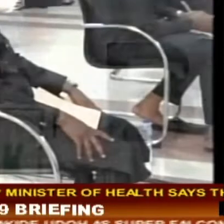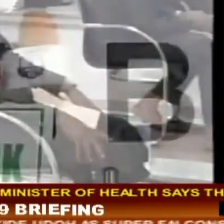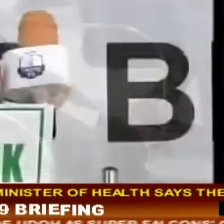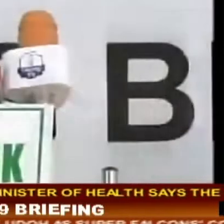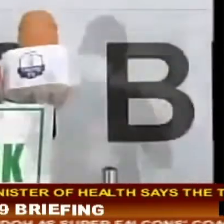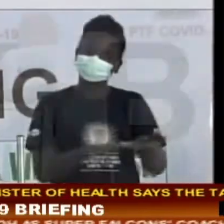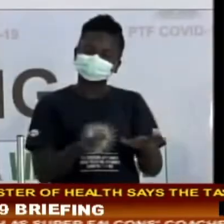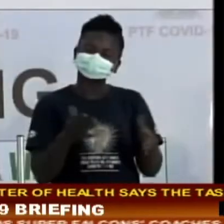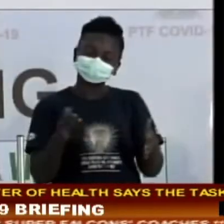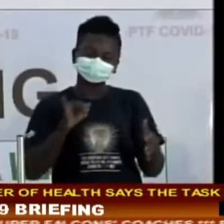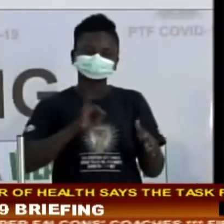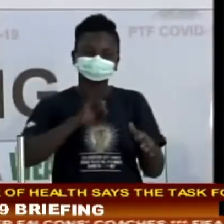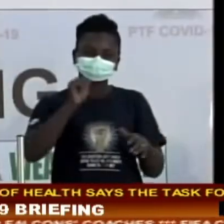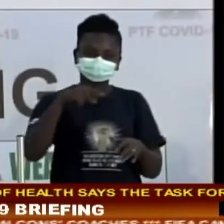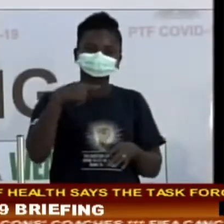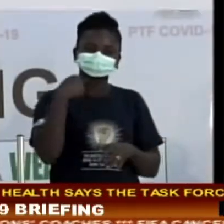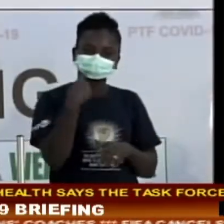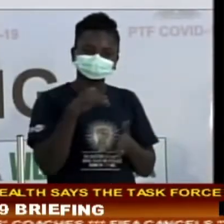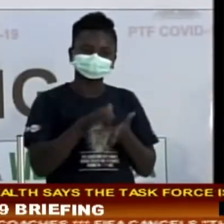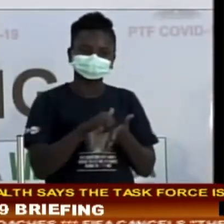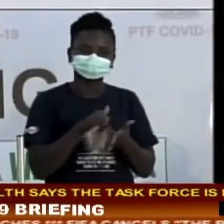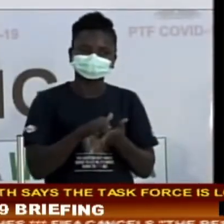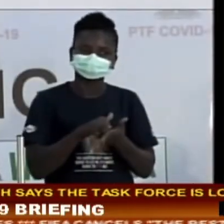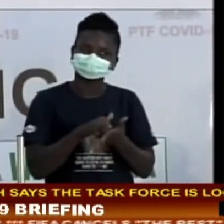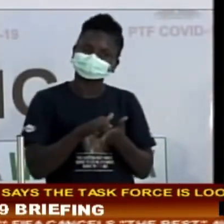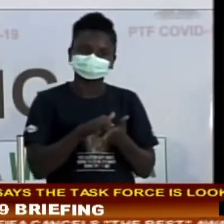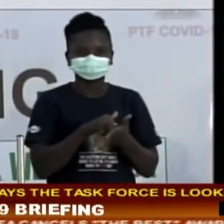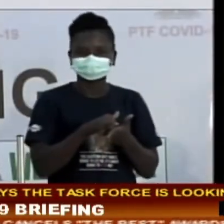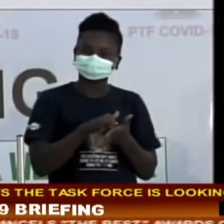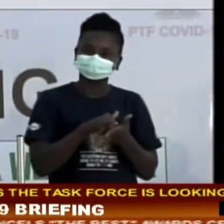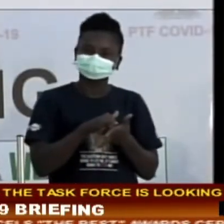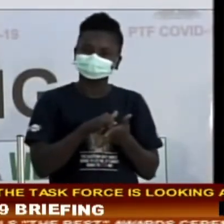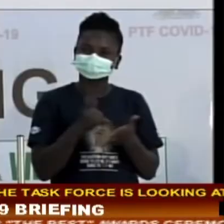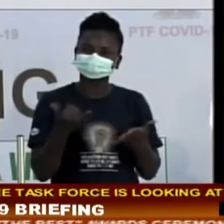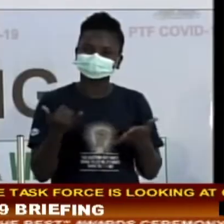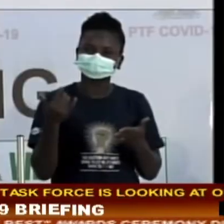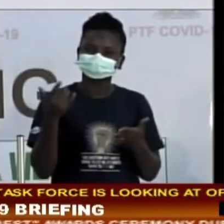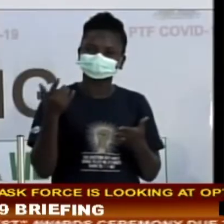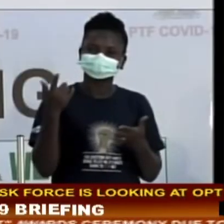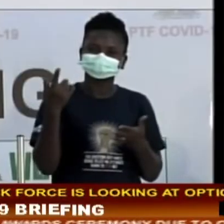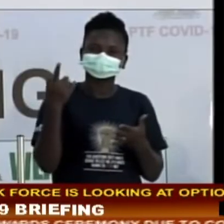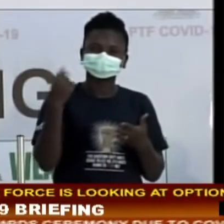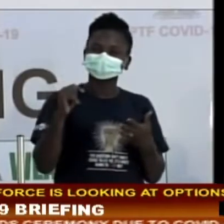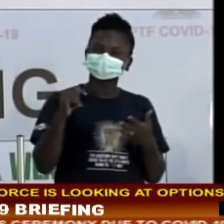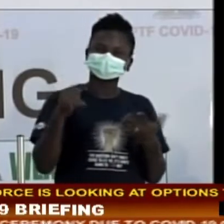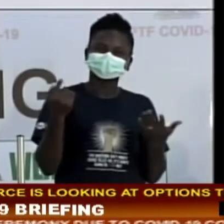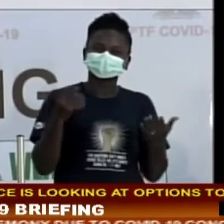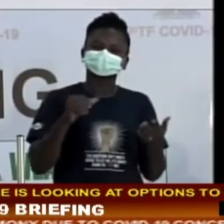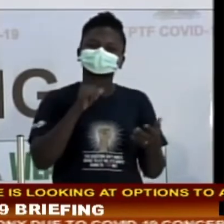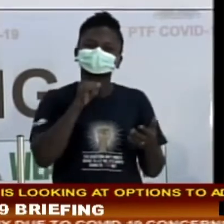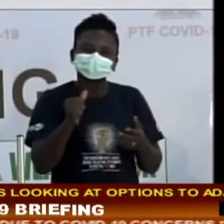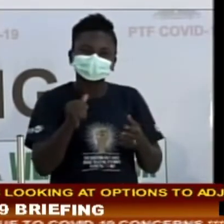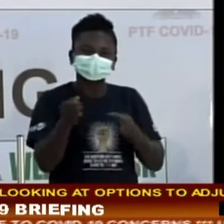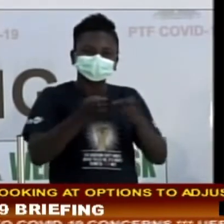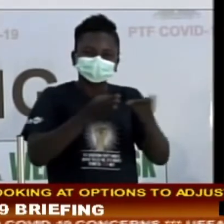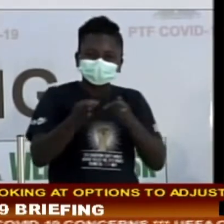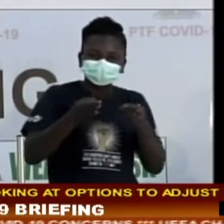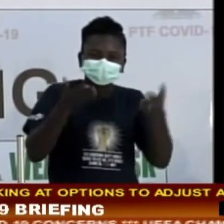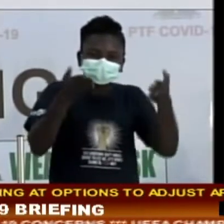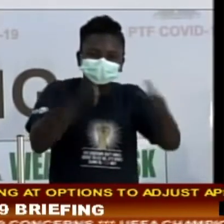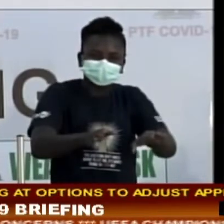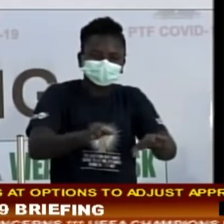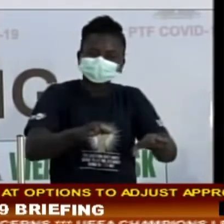can report that uh the uh so-called unexplained debts were not only in Cano they